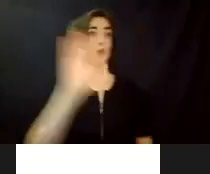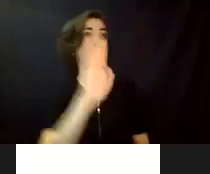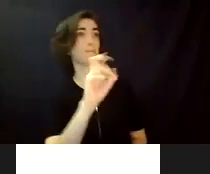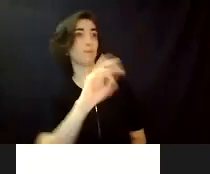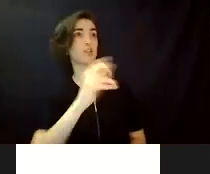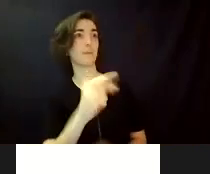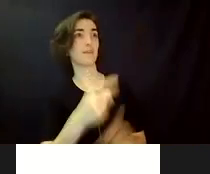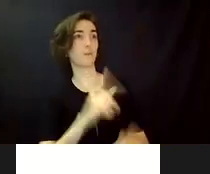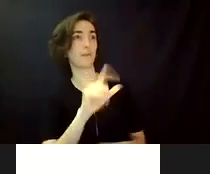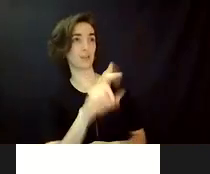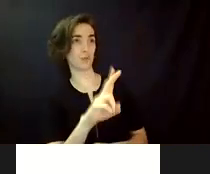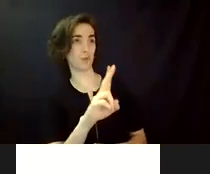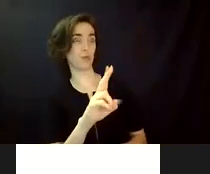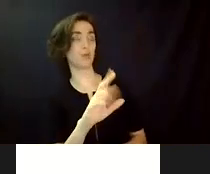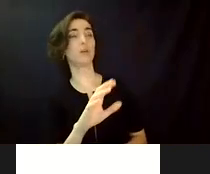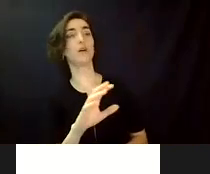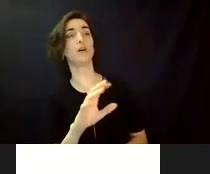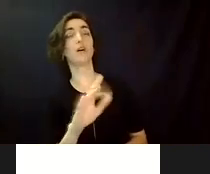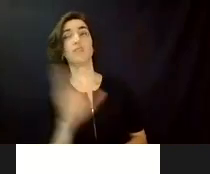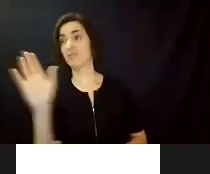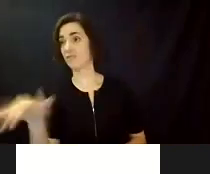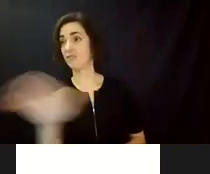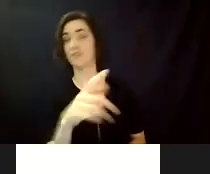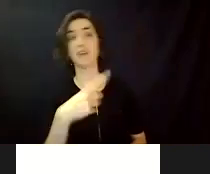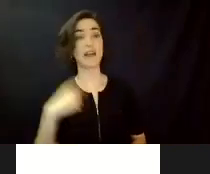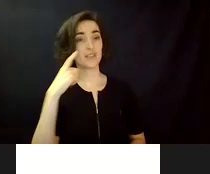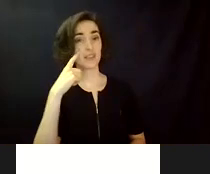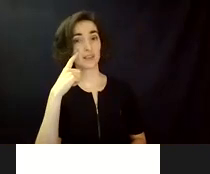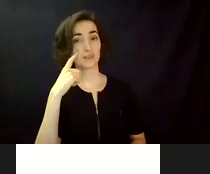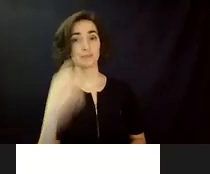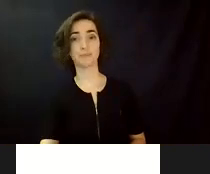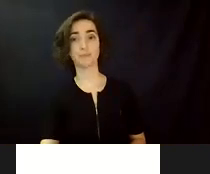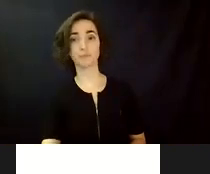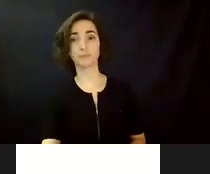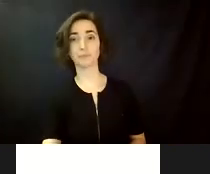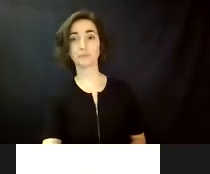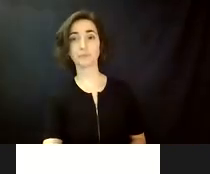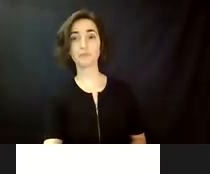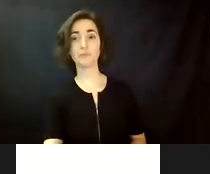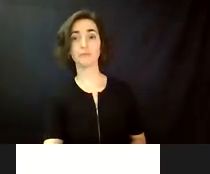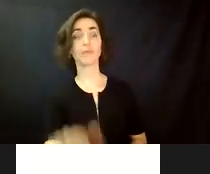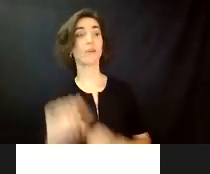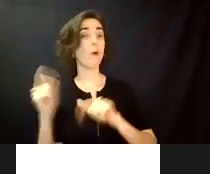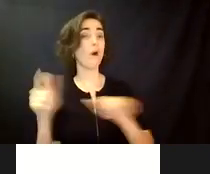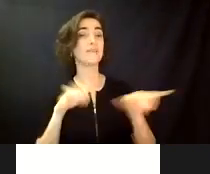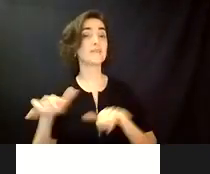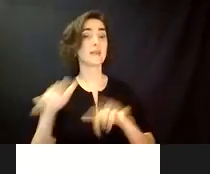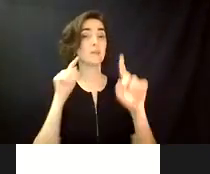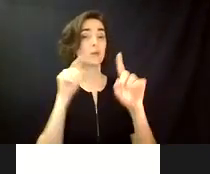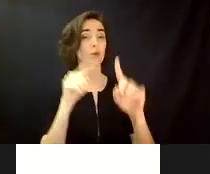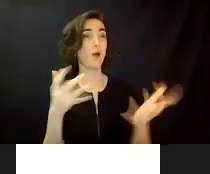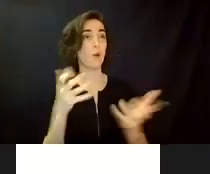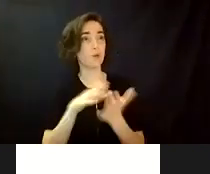LSU. I think everyone here, their overall goal is for our students to be successful, complete the program, and